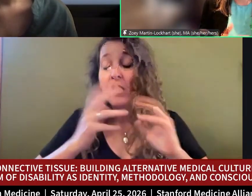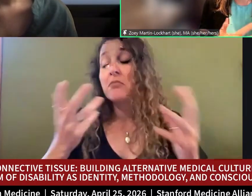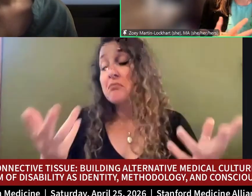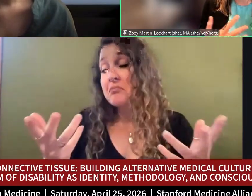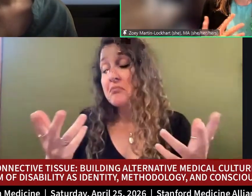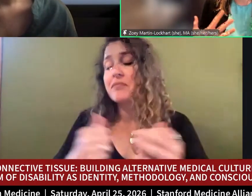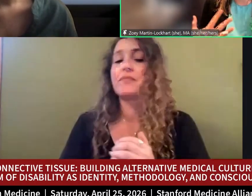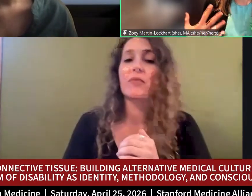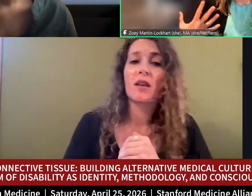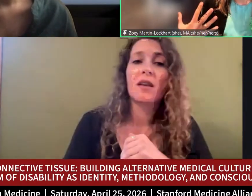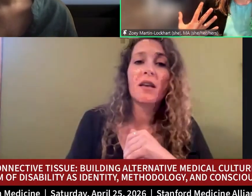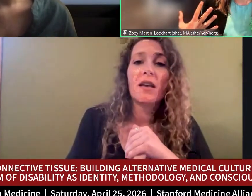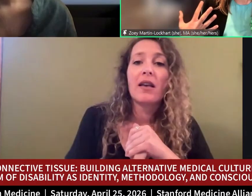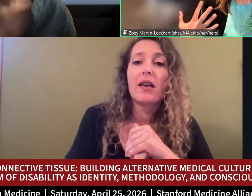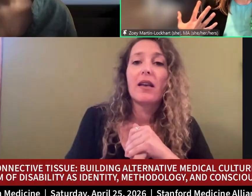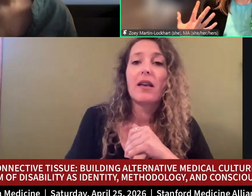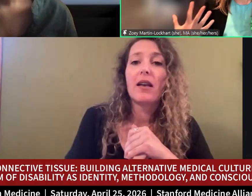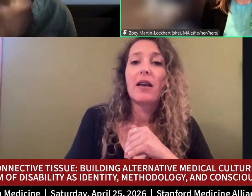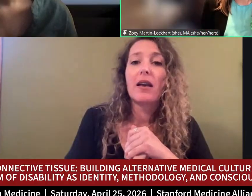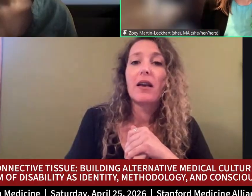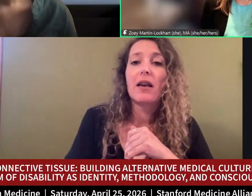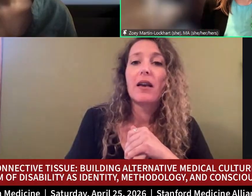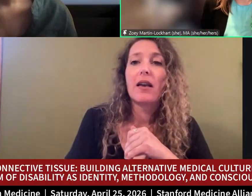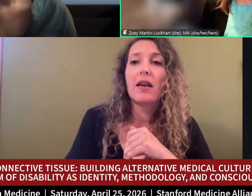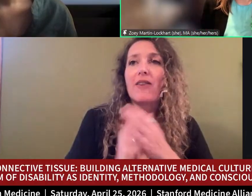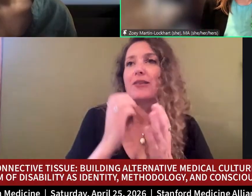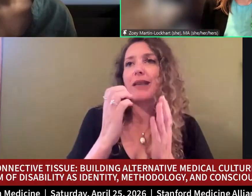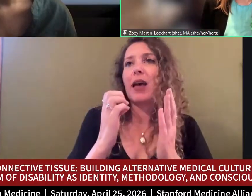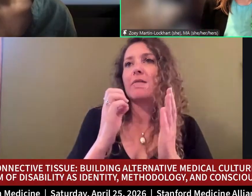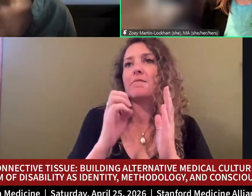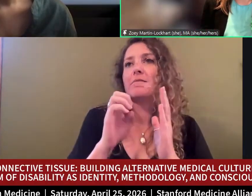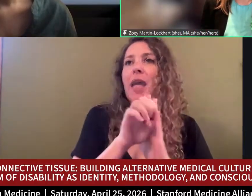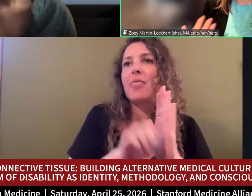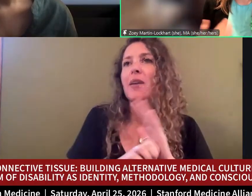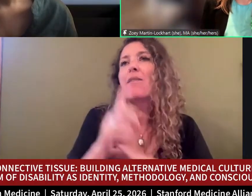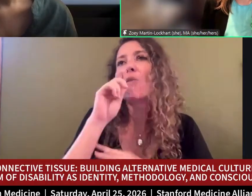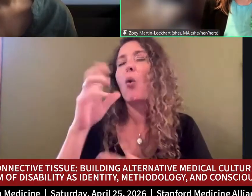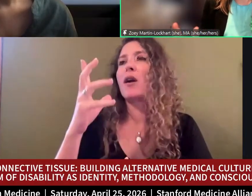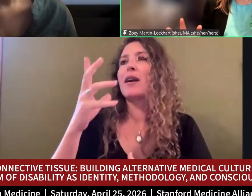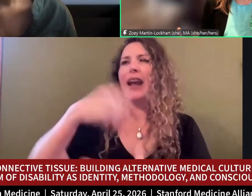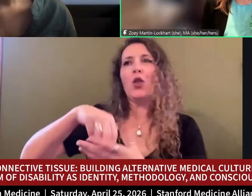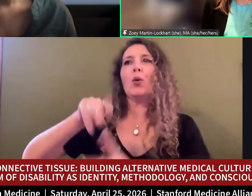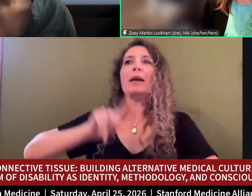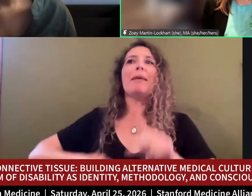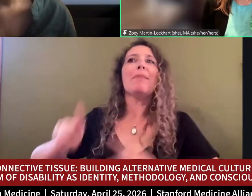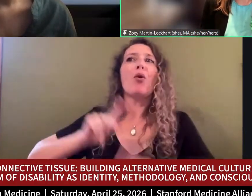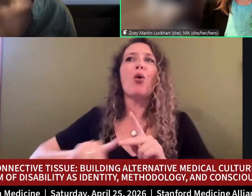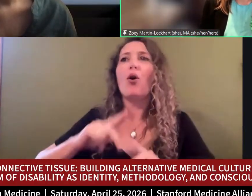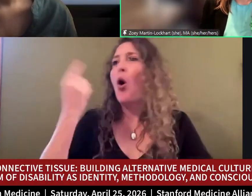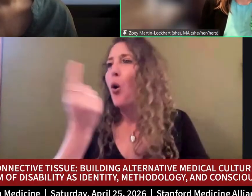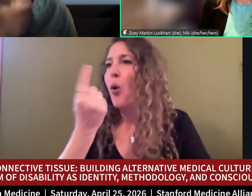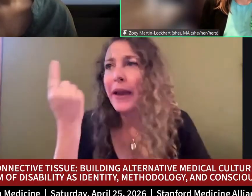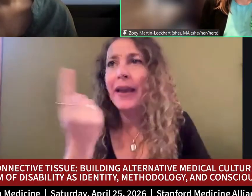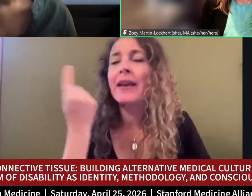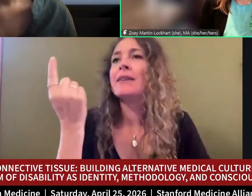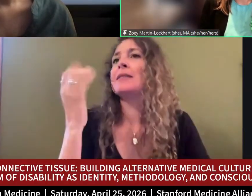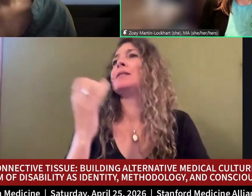And there's been like an ethic of including people always,